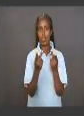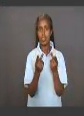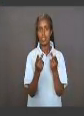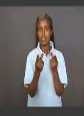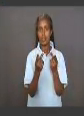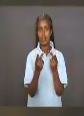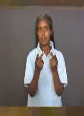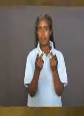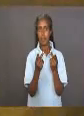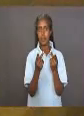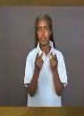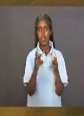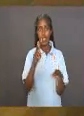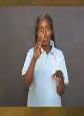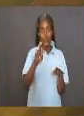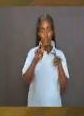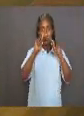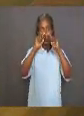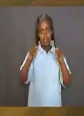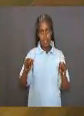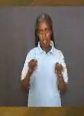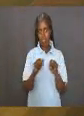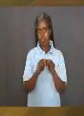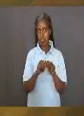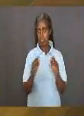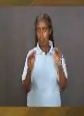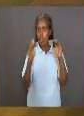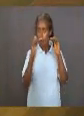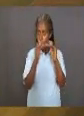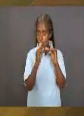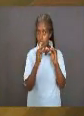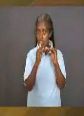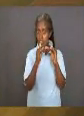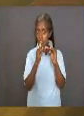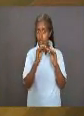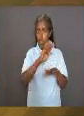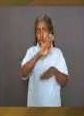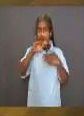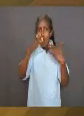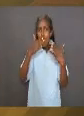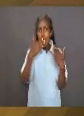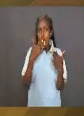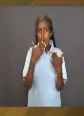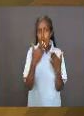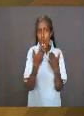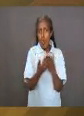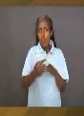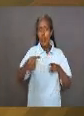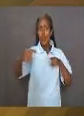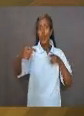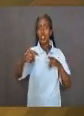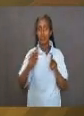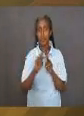Two triangles are congruent when all of the corresponding